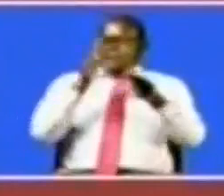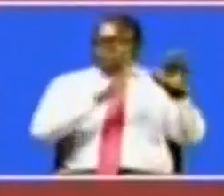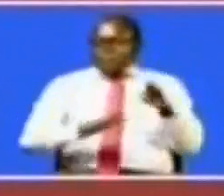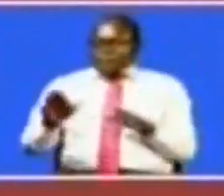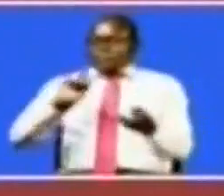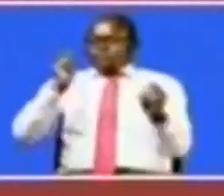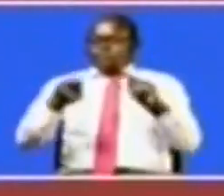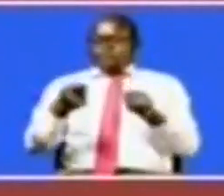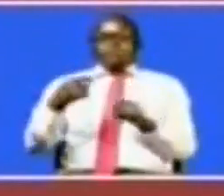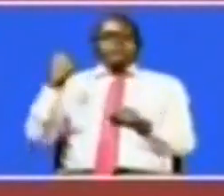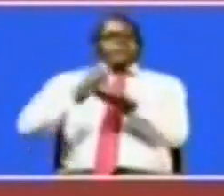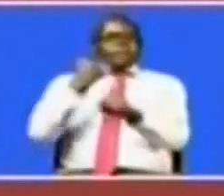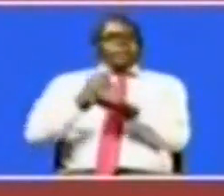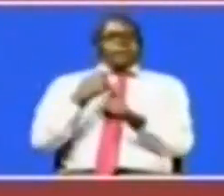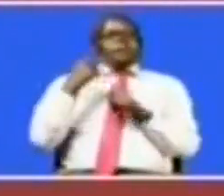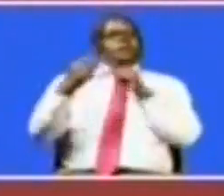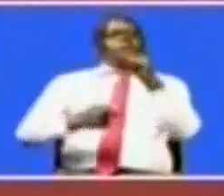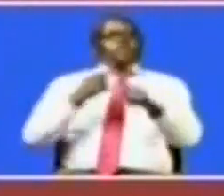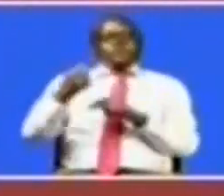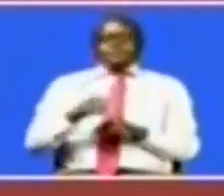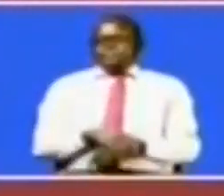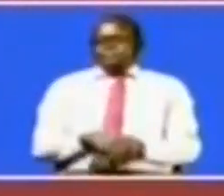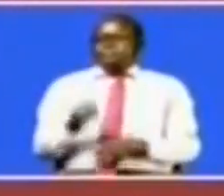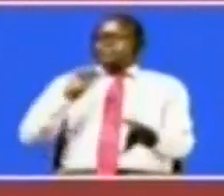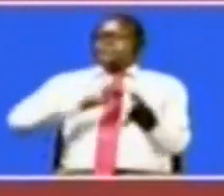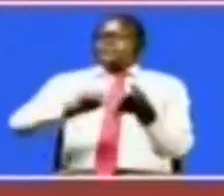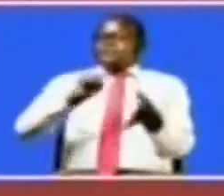for reviving operations continue. Francis Wangala, secretary